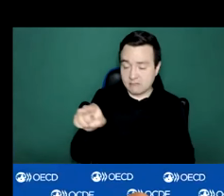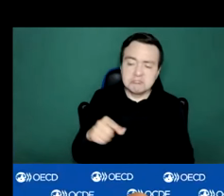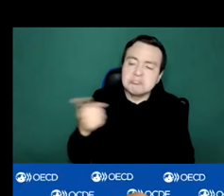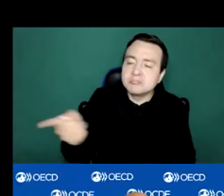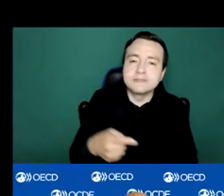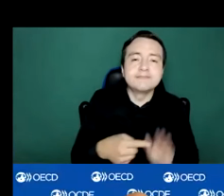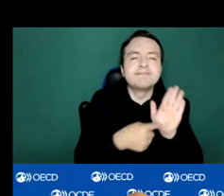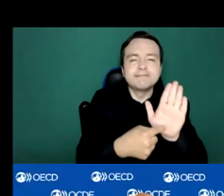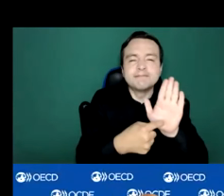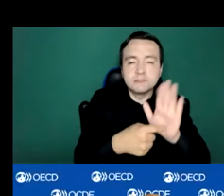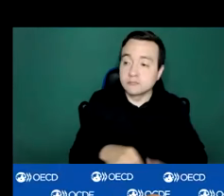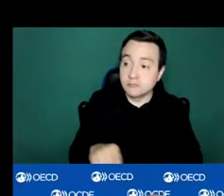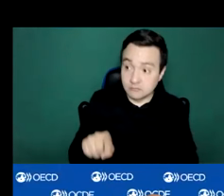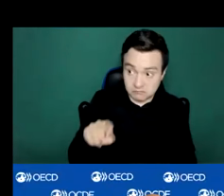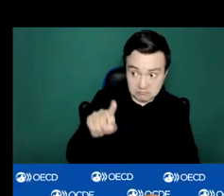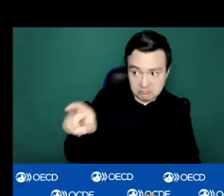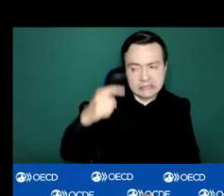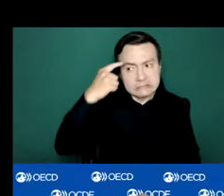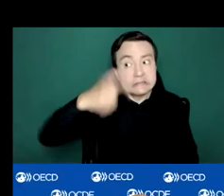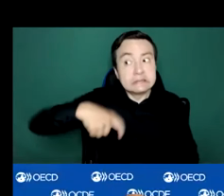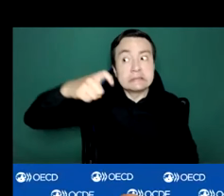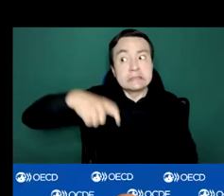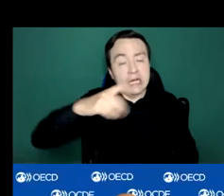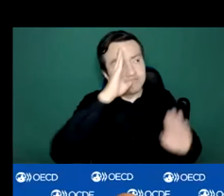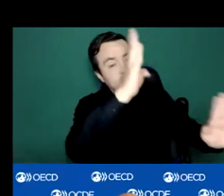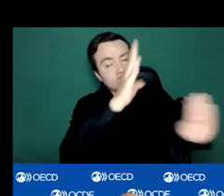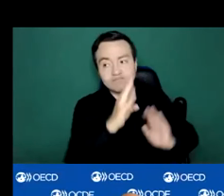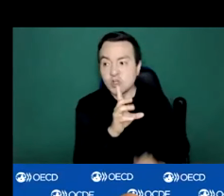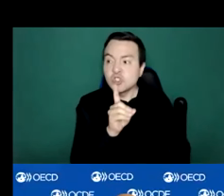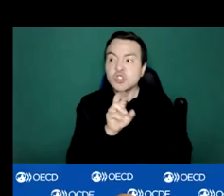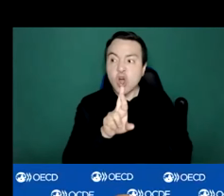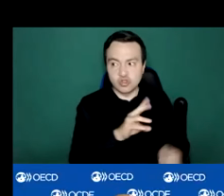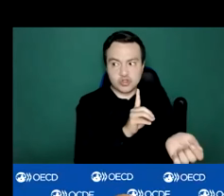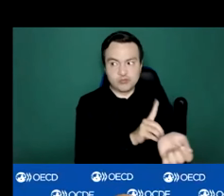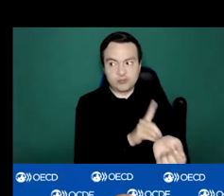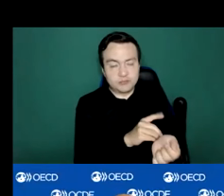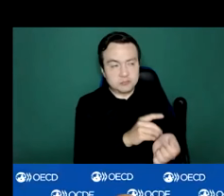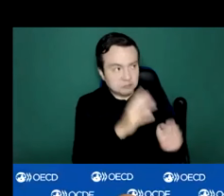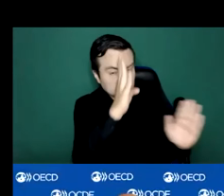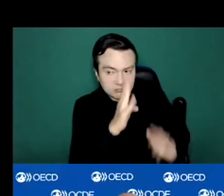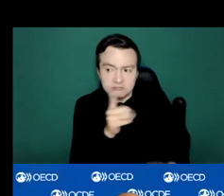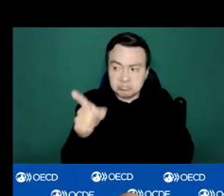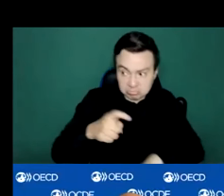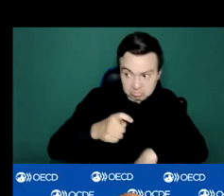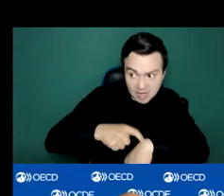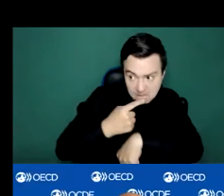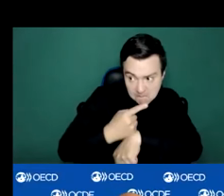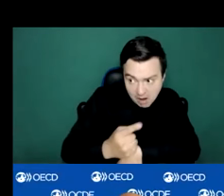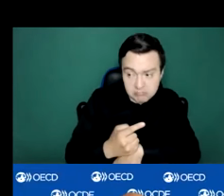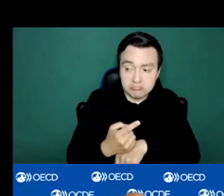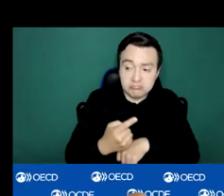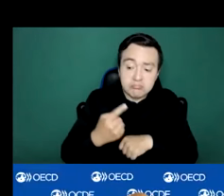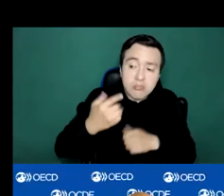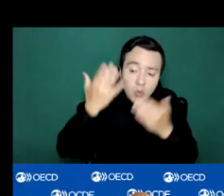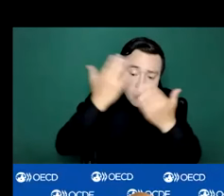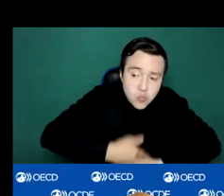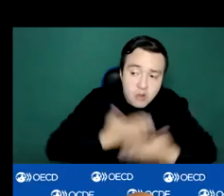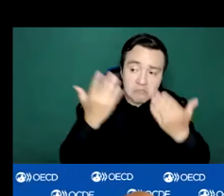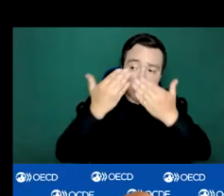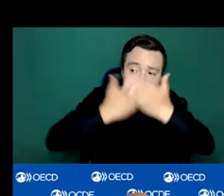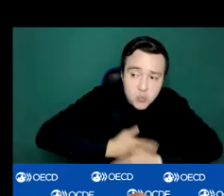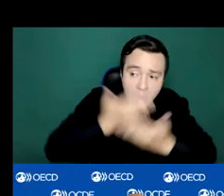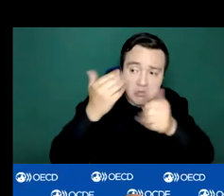difference is not that large between Latin America and the Caribbean and the OECD countries on average. However,